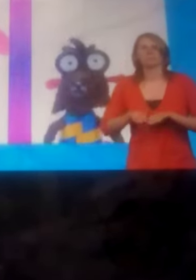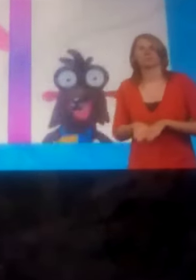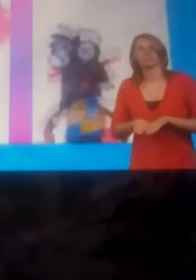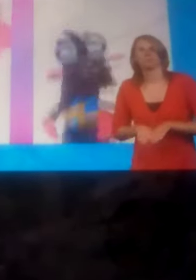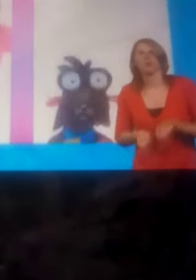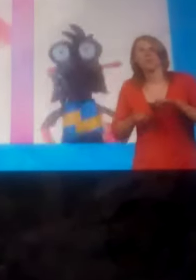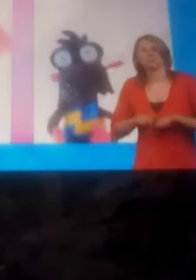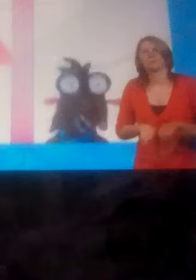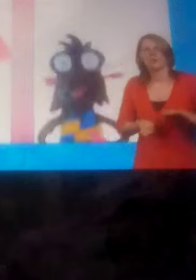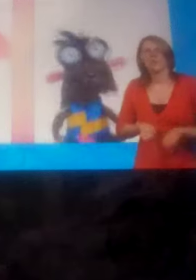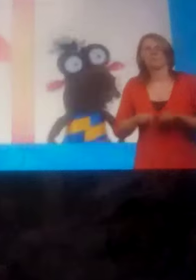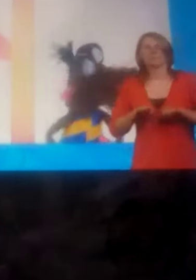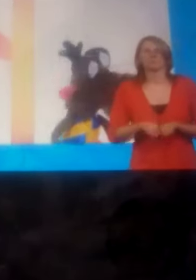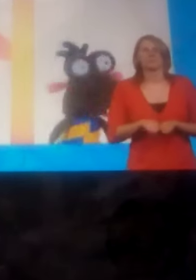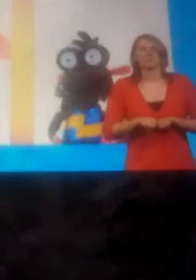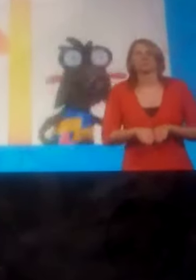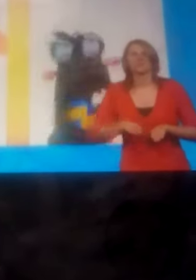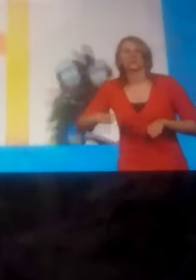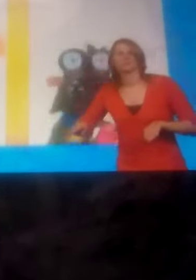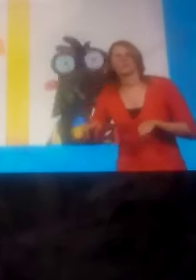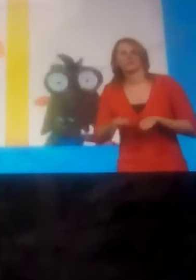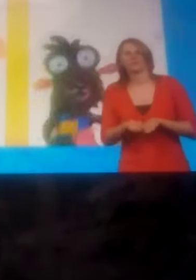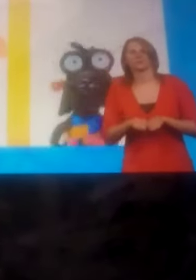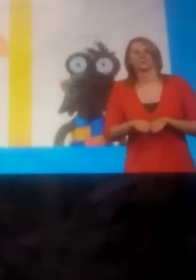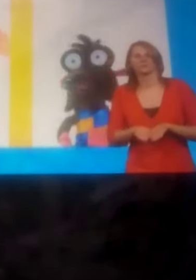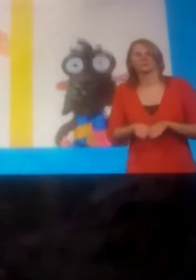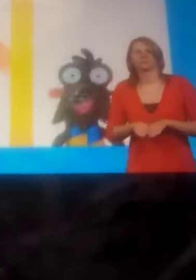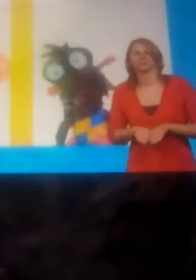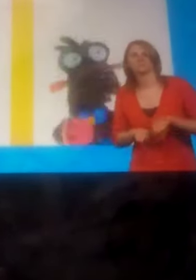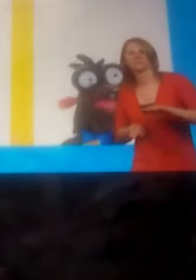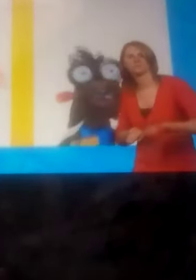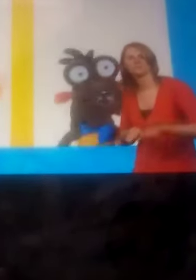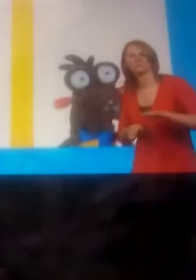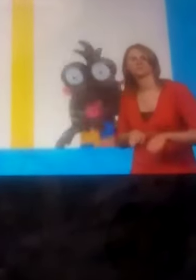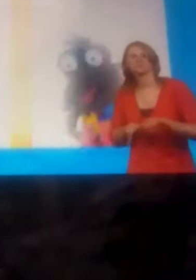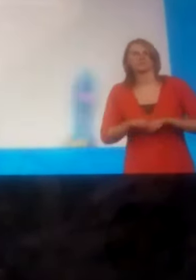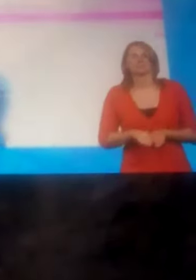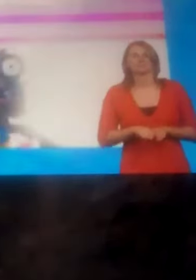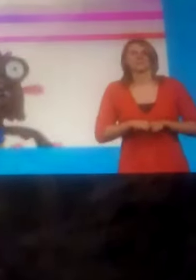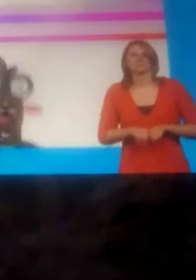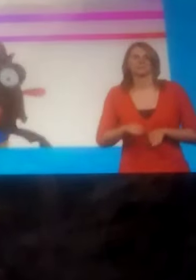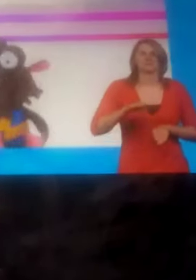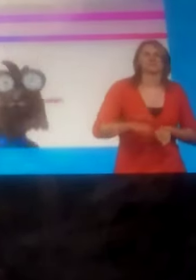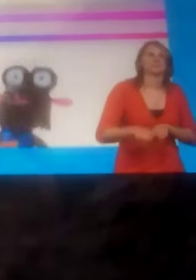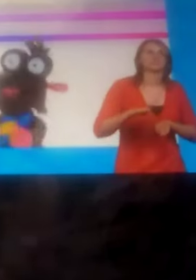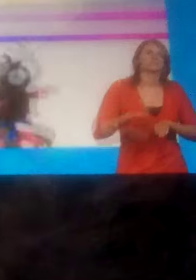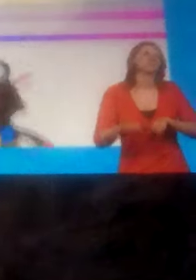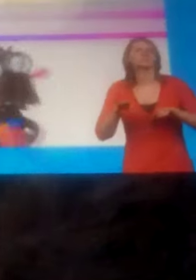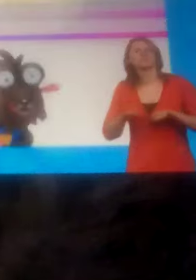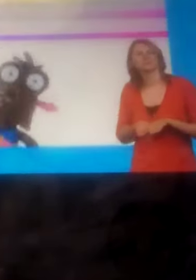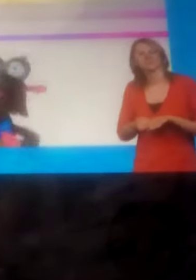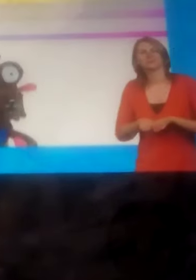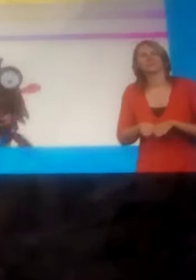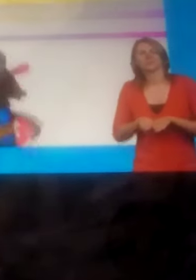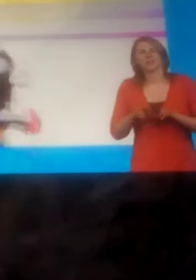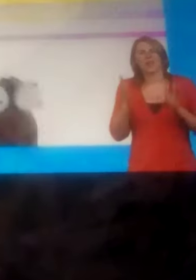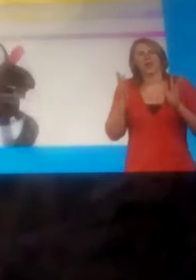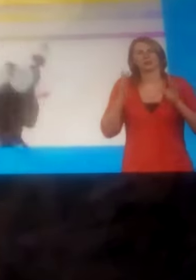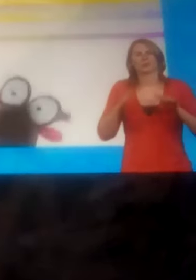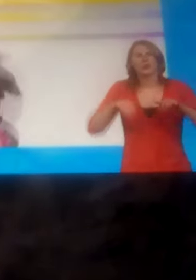this time. Right foot, two stomps. Left foot, two stomps. Hands on your knees. Hands on your knees. Get funky with